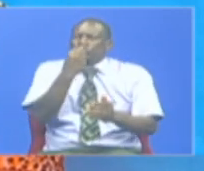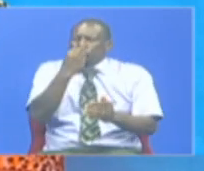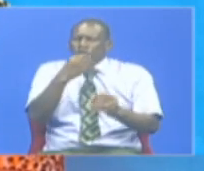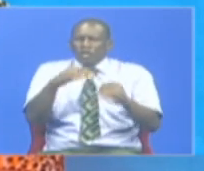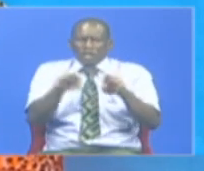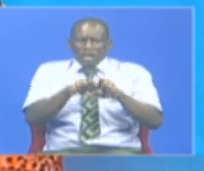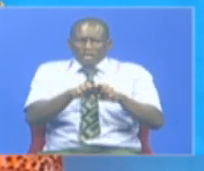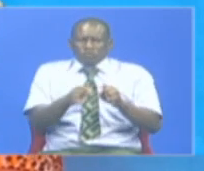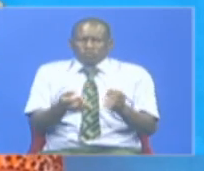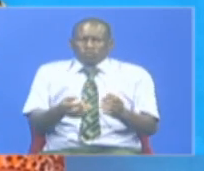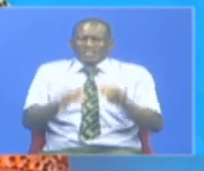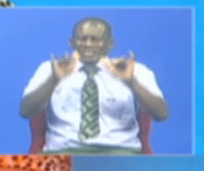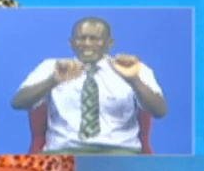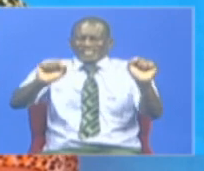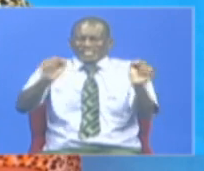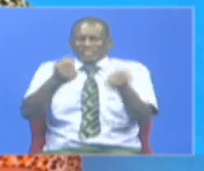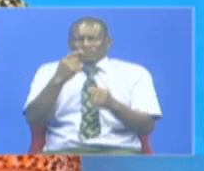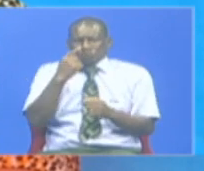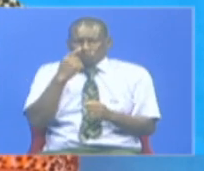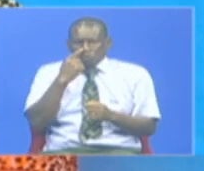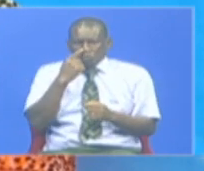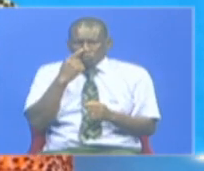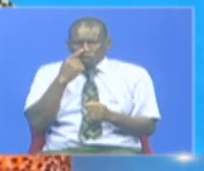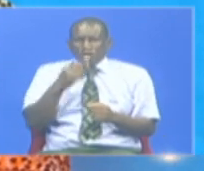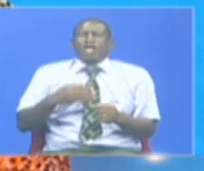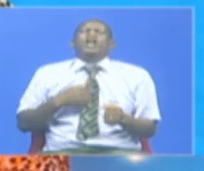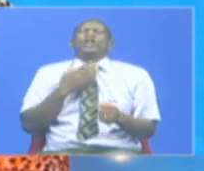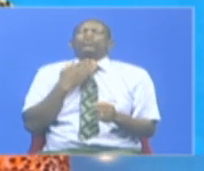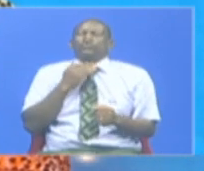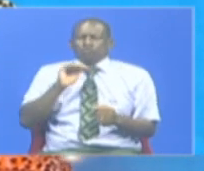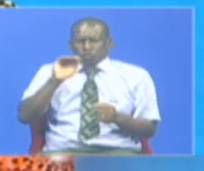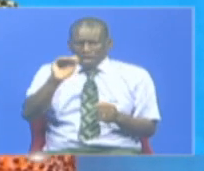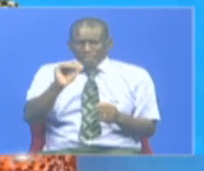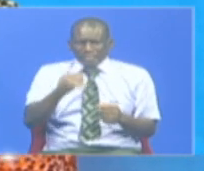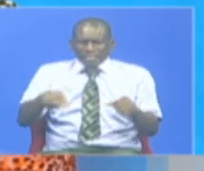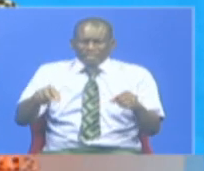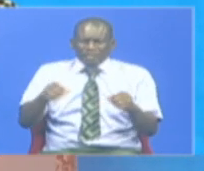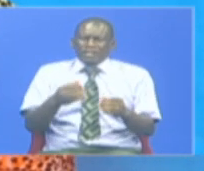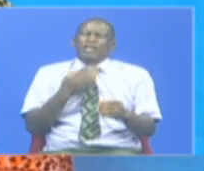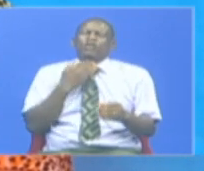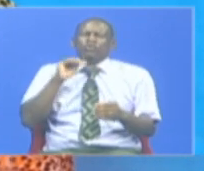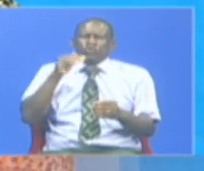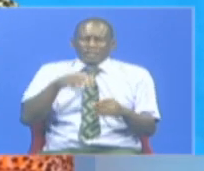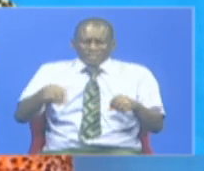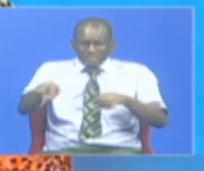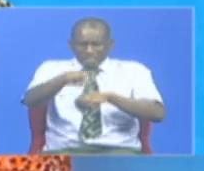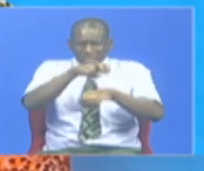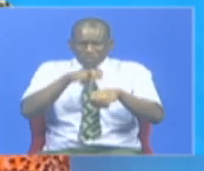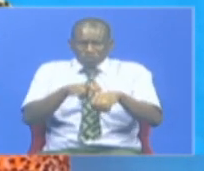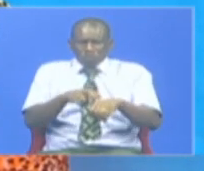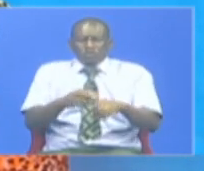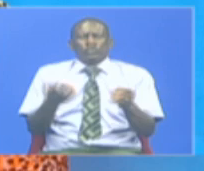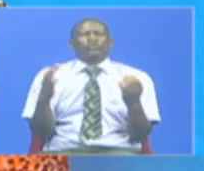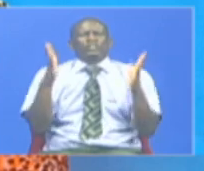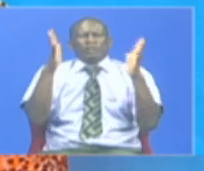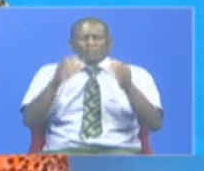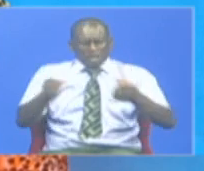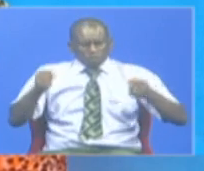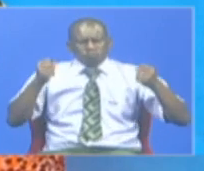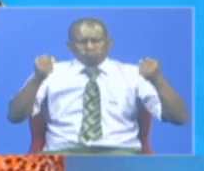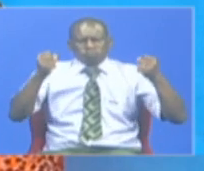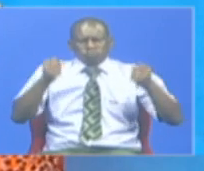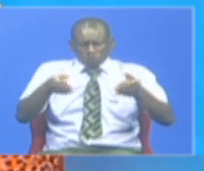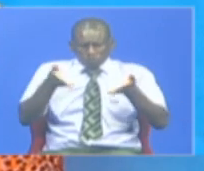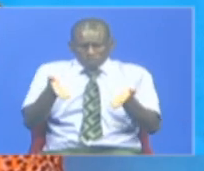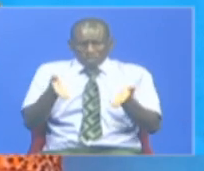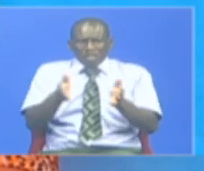stay safe at home. I would like to call upon the nation to celebrate our heroes today